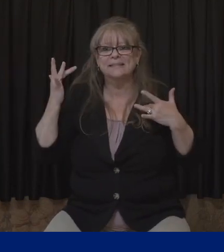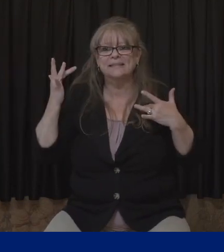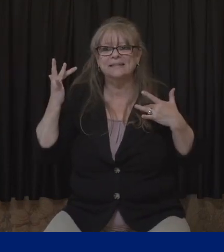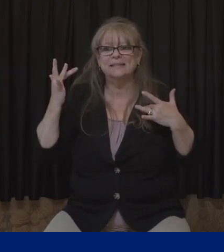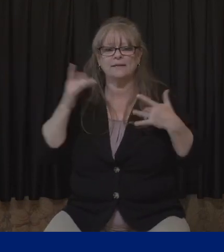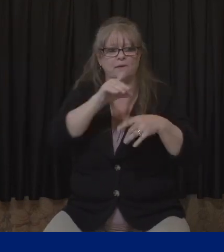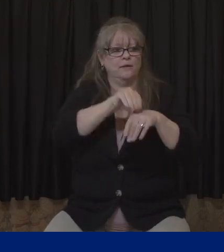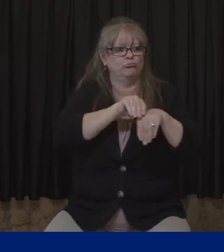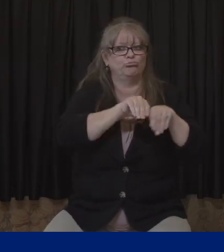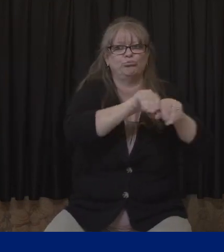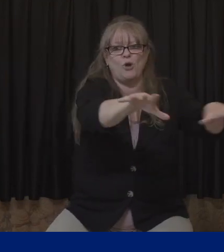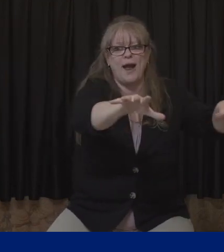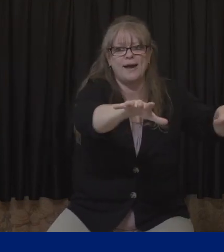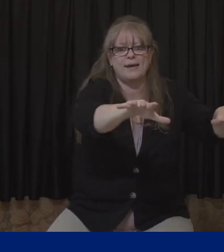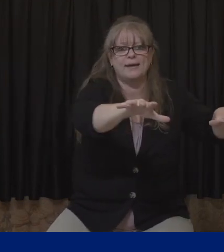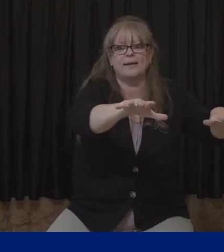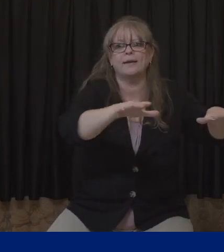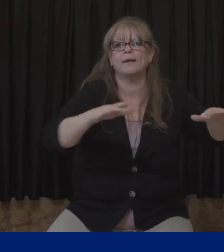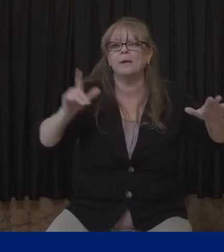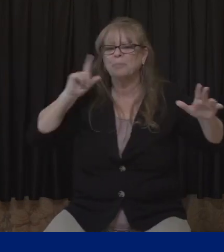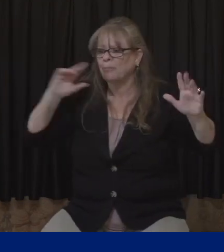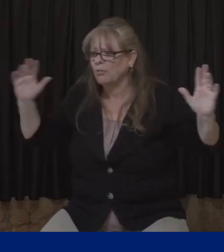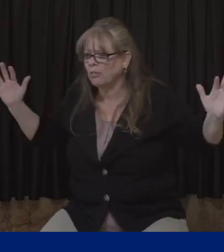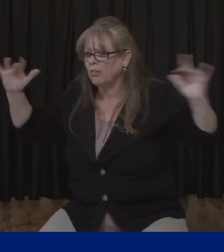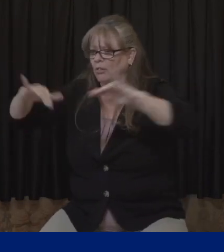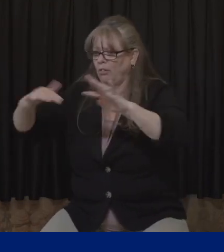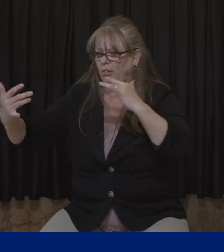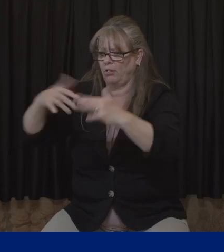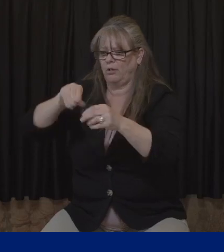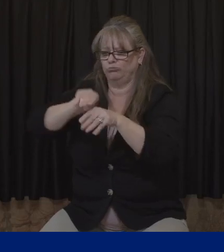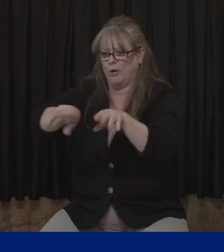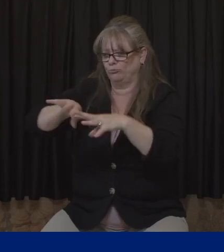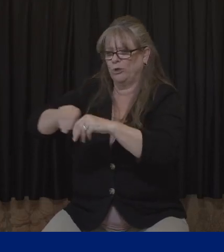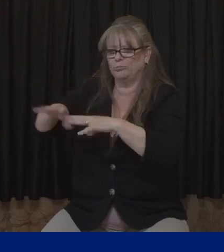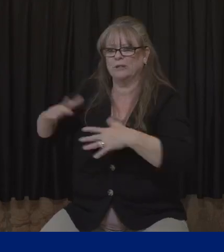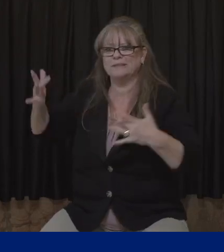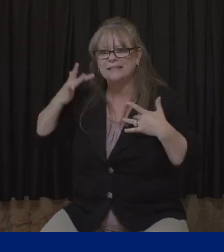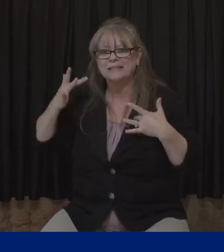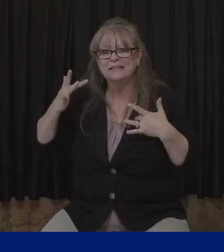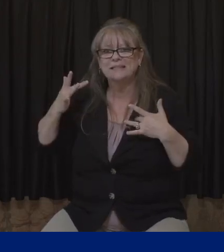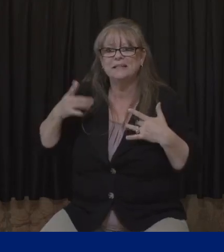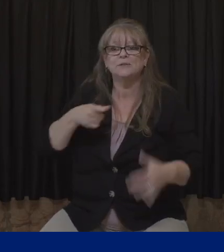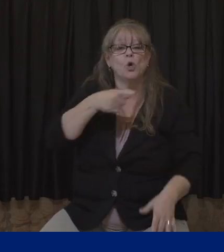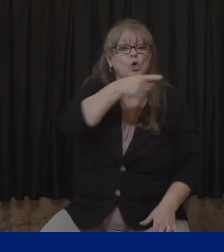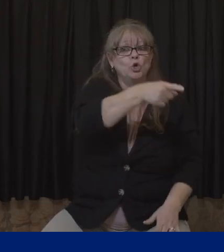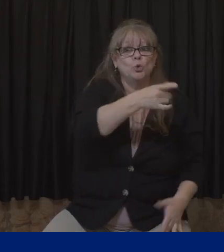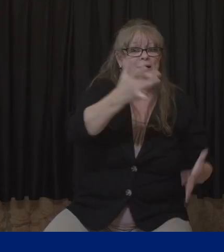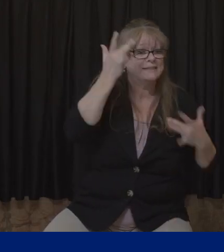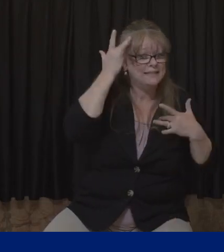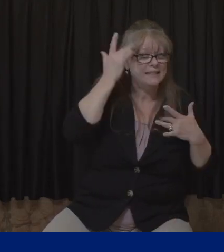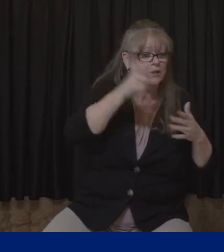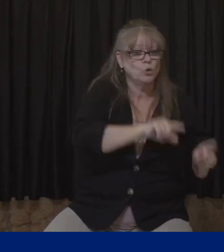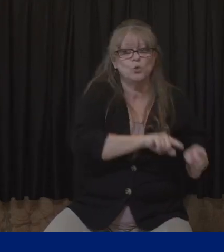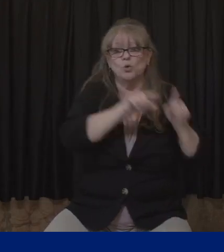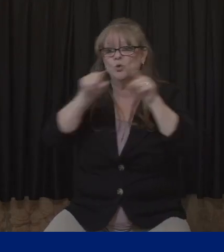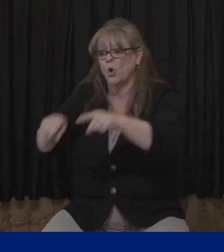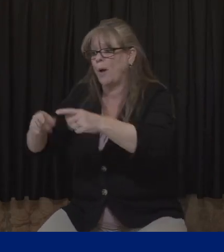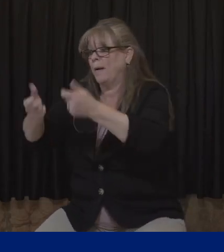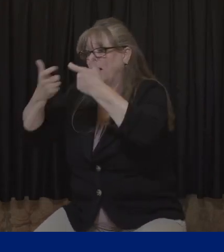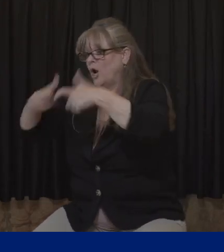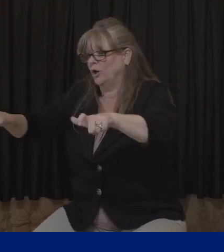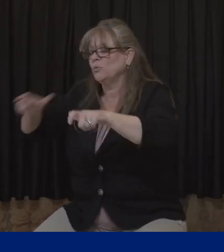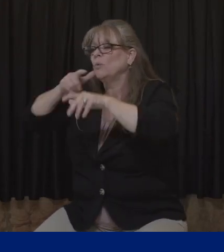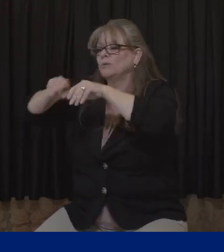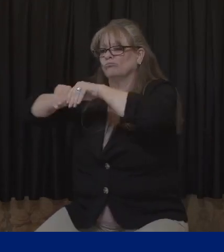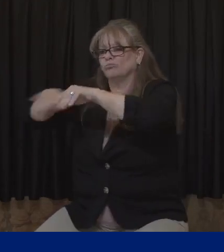state and other states. And we also don't want people who unwittingly are bringing the virus back to communities that have made great progress at great cost at fighting